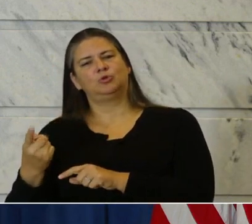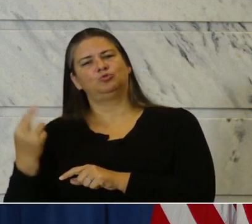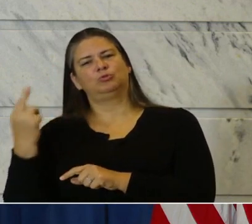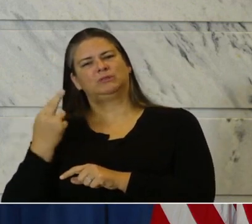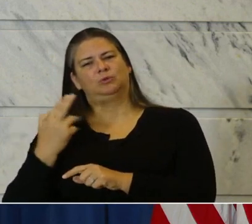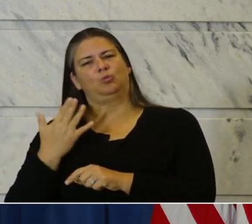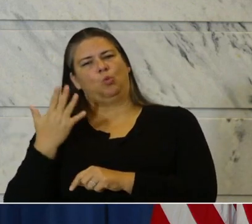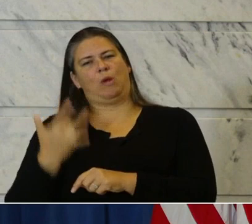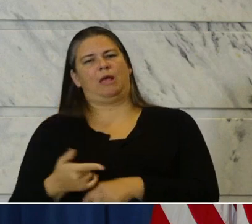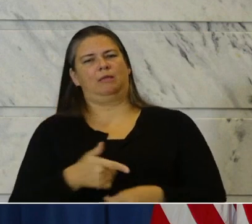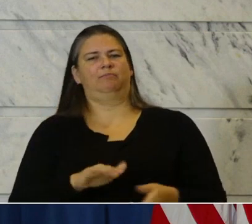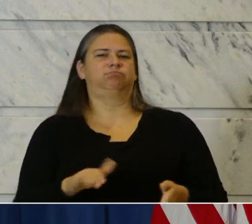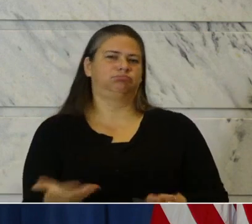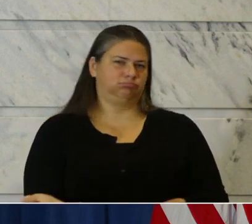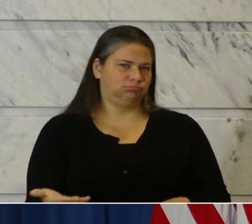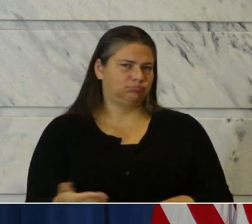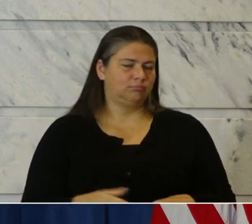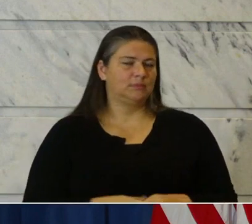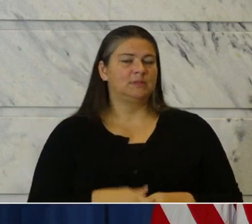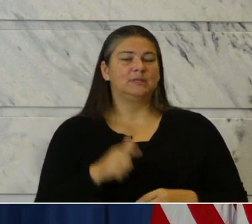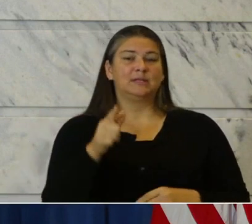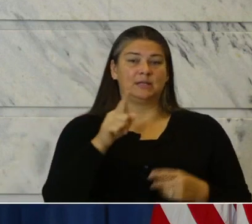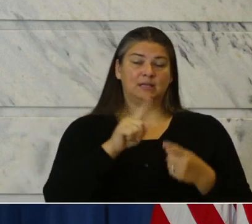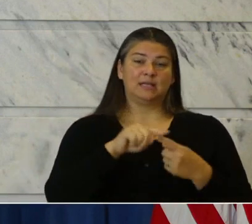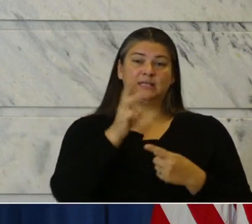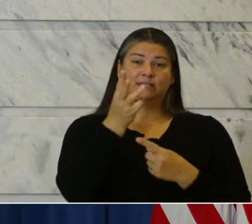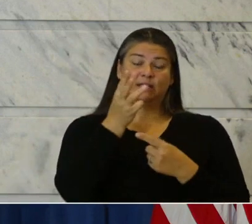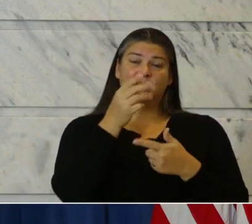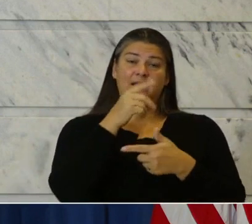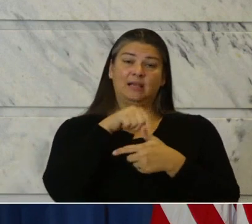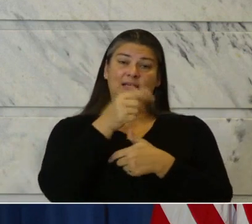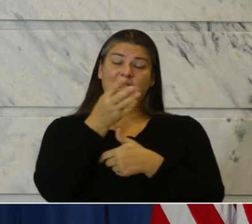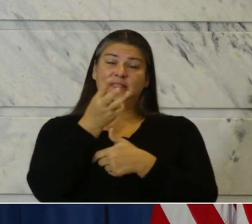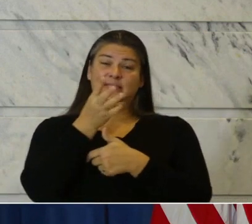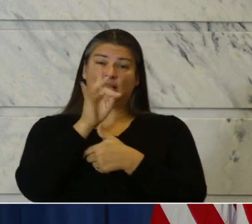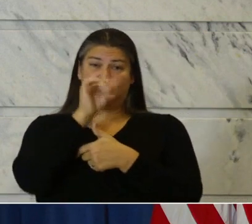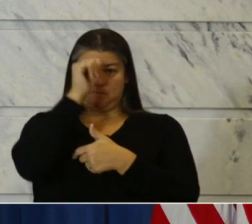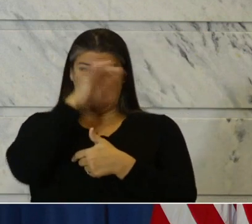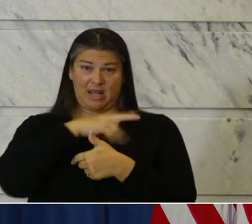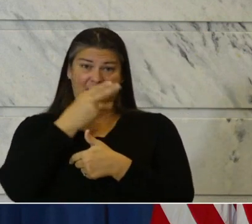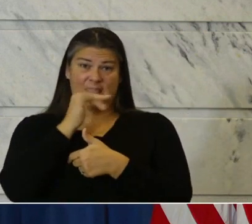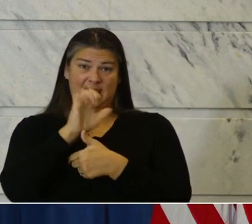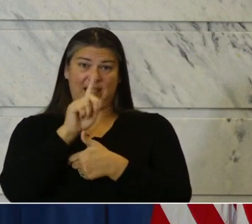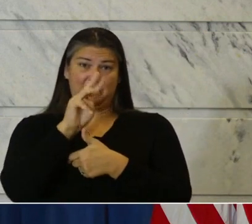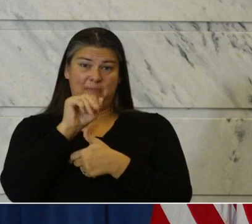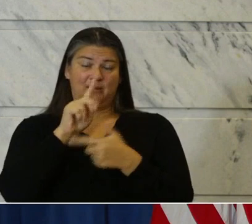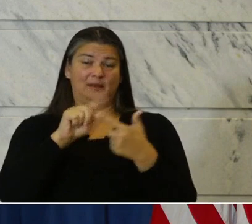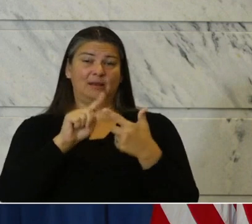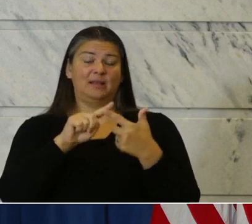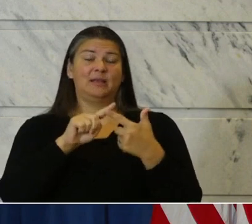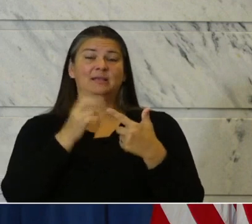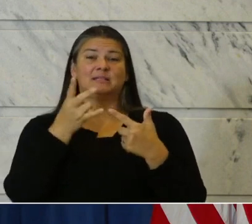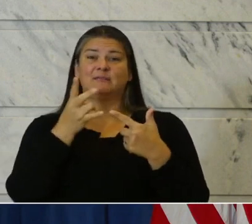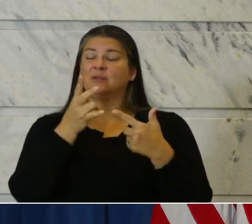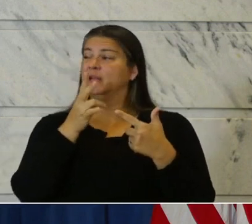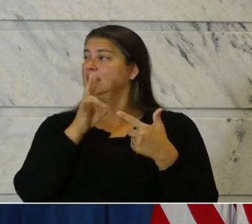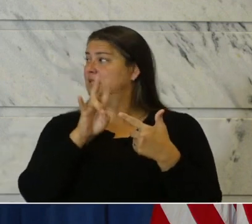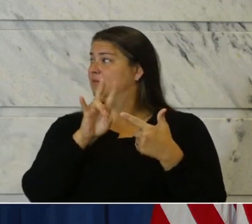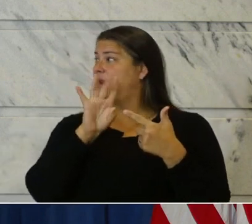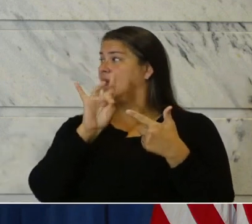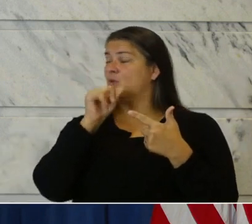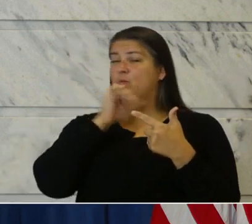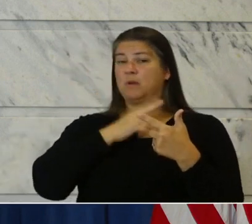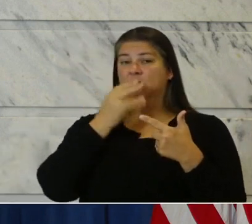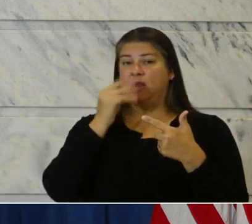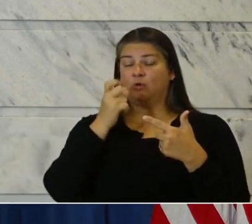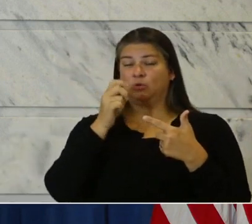deaths. They include a 68-year-old man from Hickman, a 71-year-old woman from Henderson, a 77-year-old man